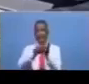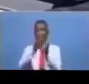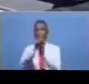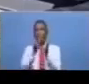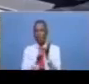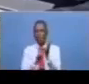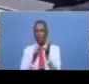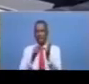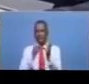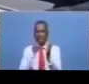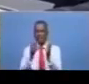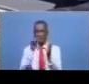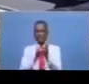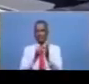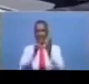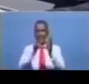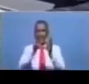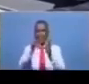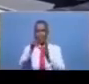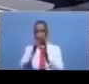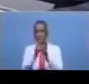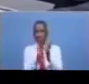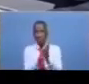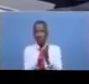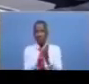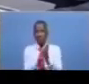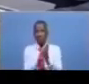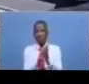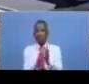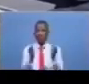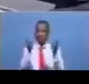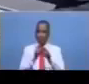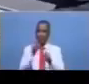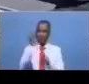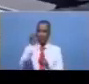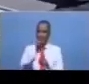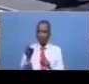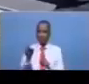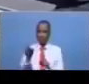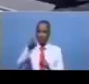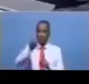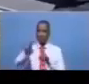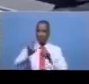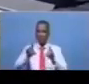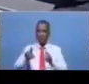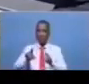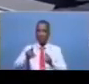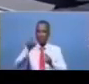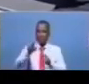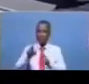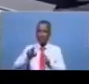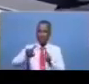which establishes the principle of estoppel, that even though you are entitled to do something, you can be entitled